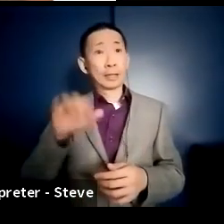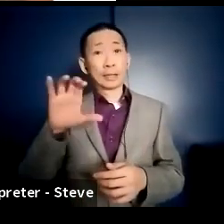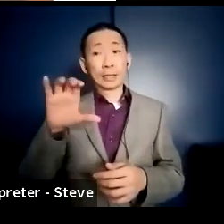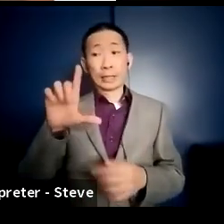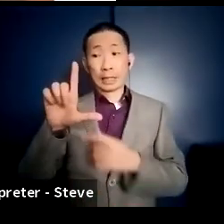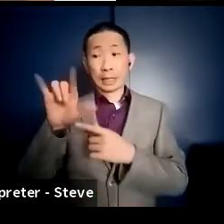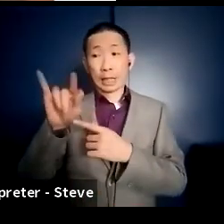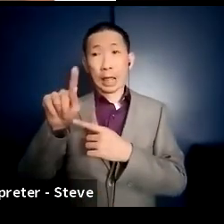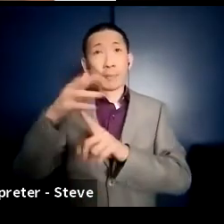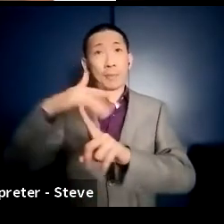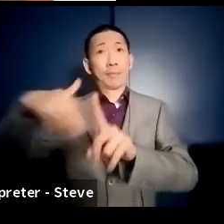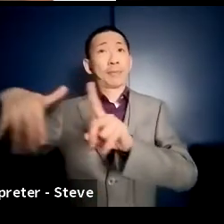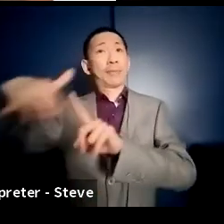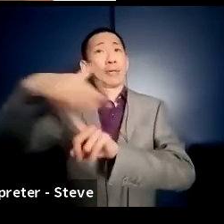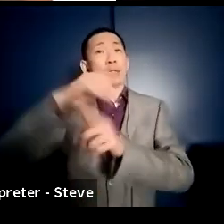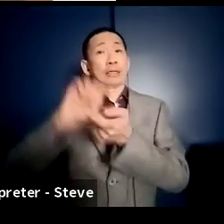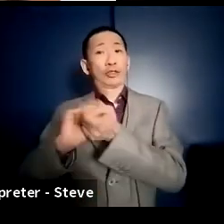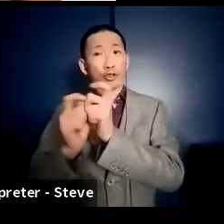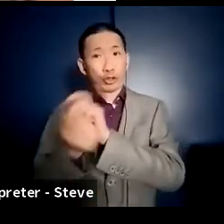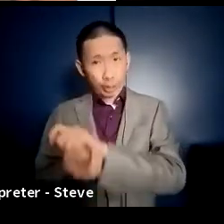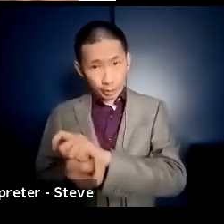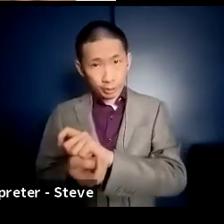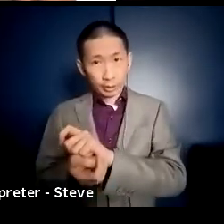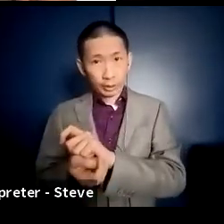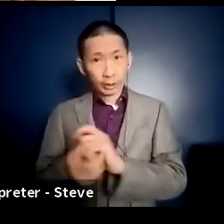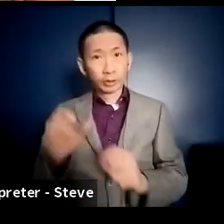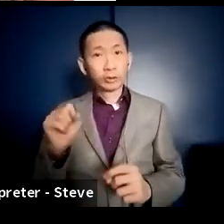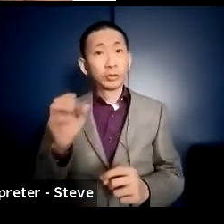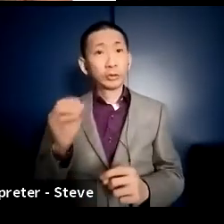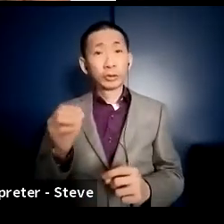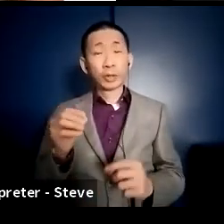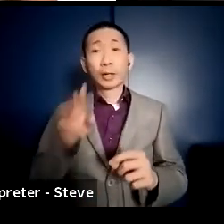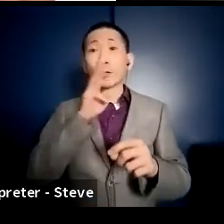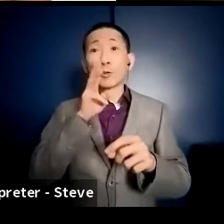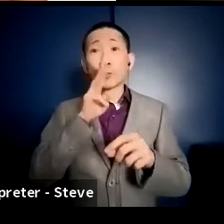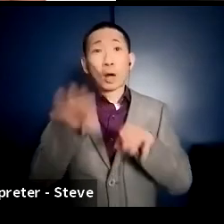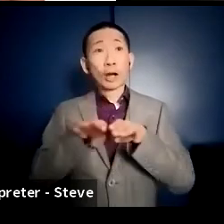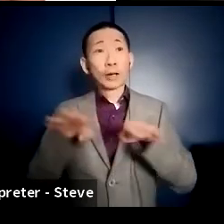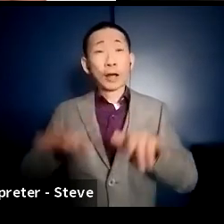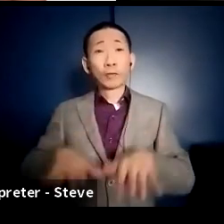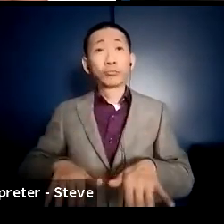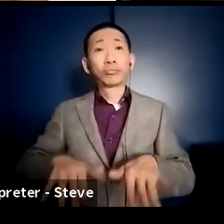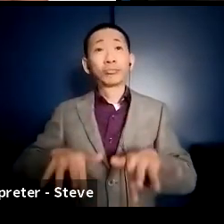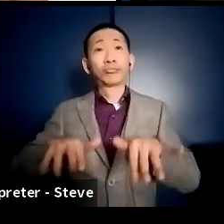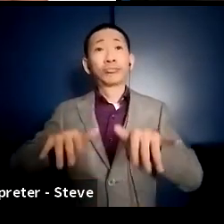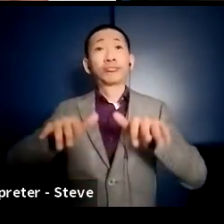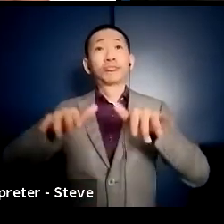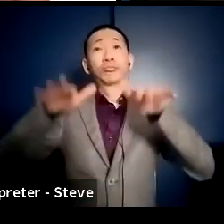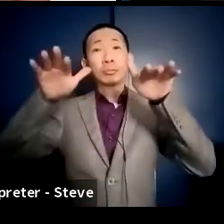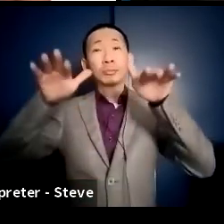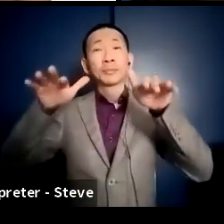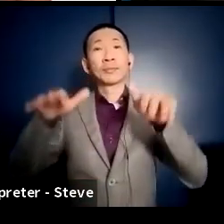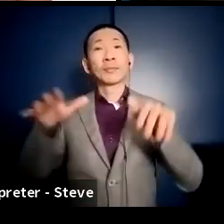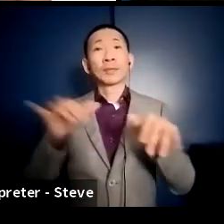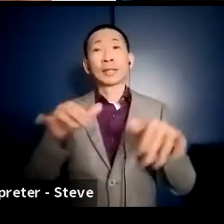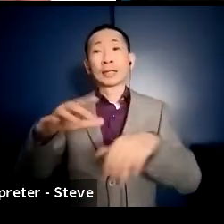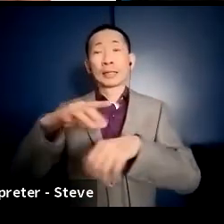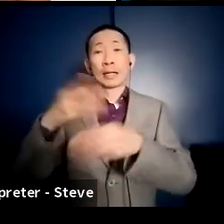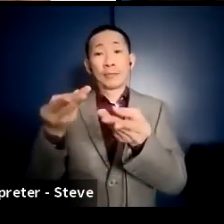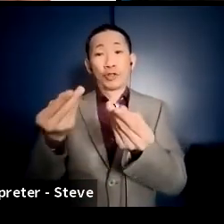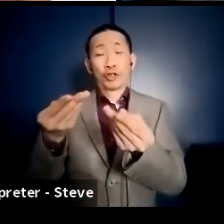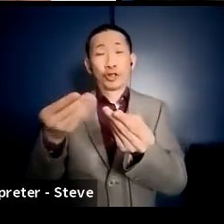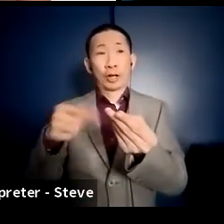the climate is changing, and so sea levels are rising, and so geographies